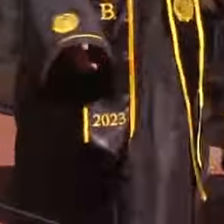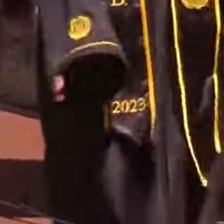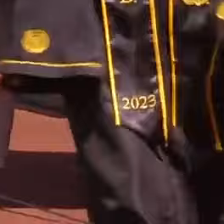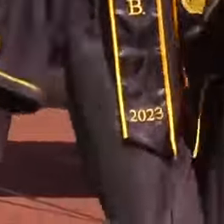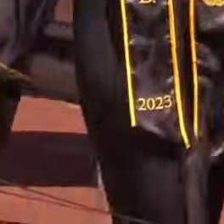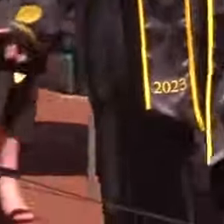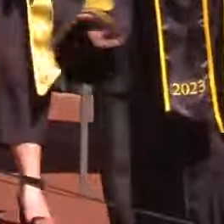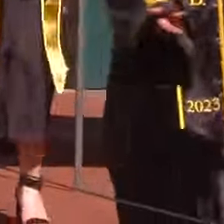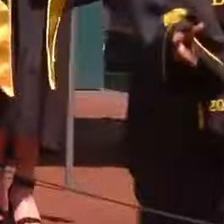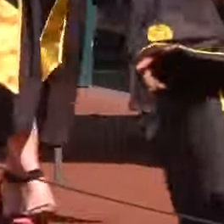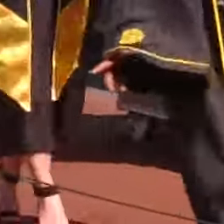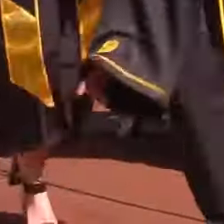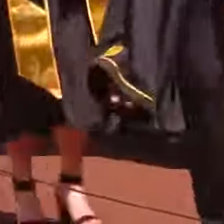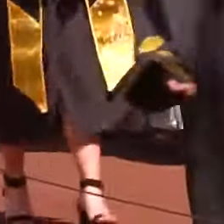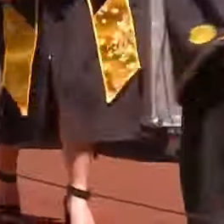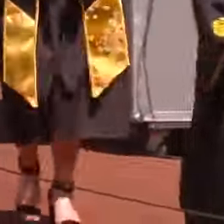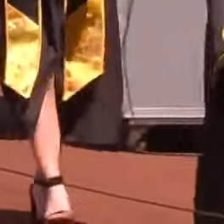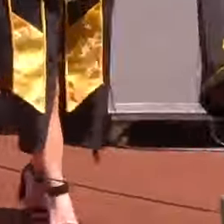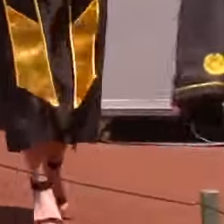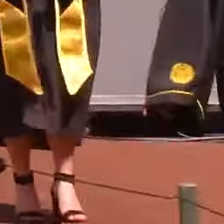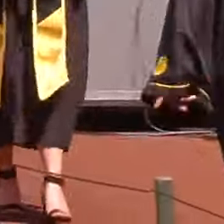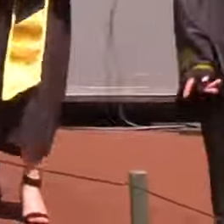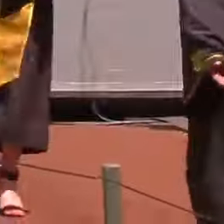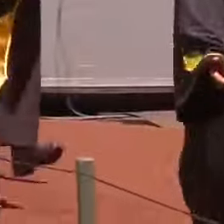and leaders from our college and university.